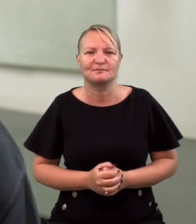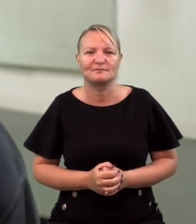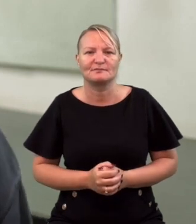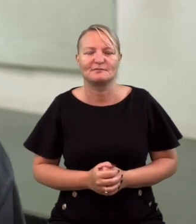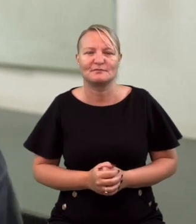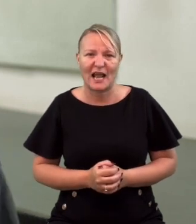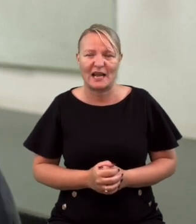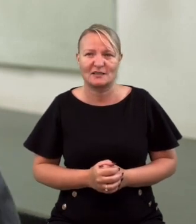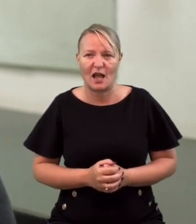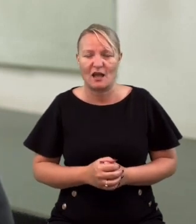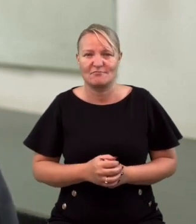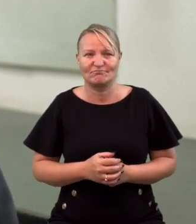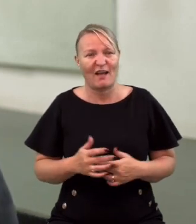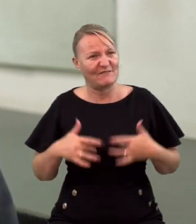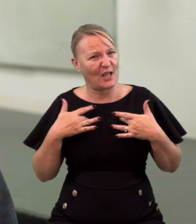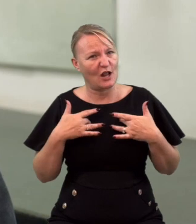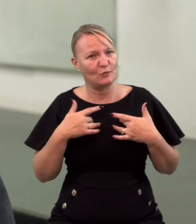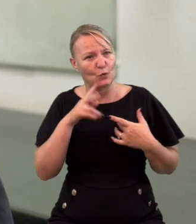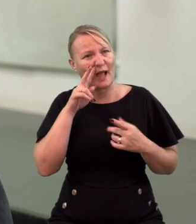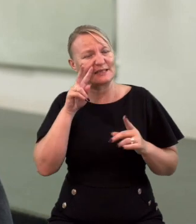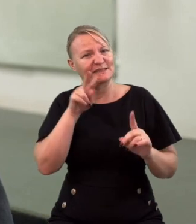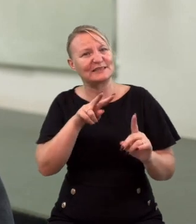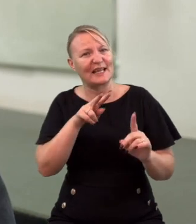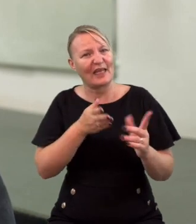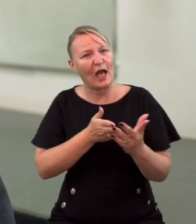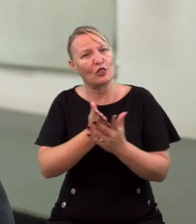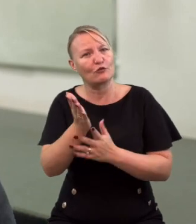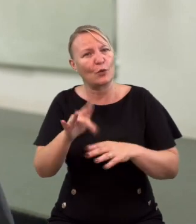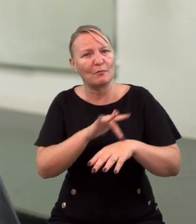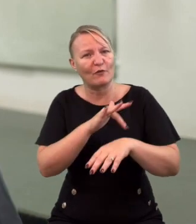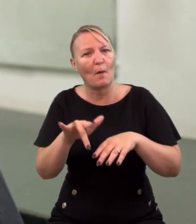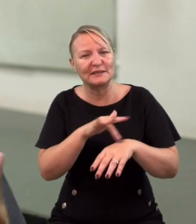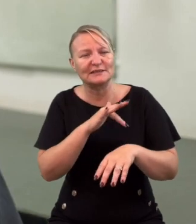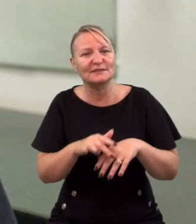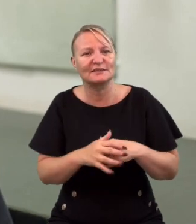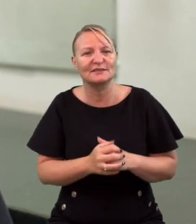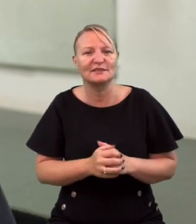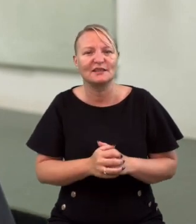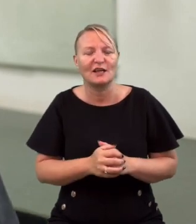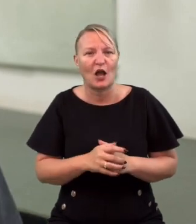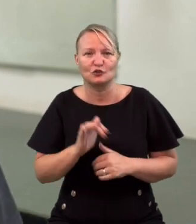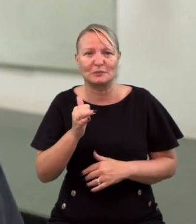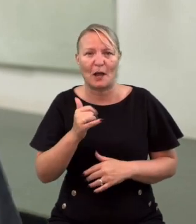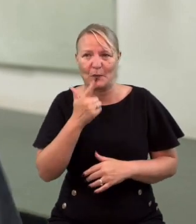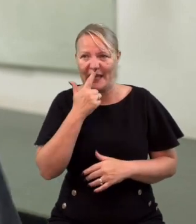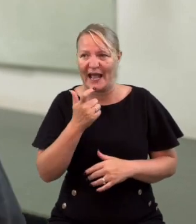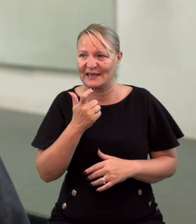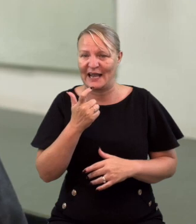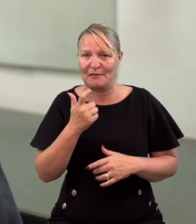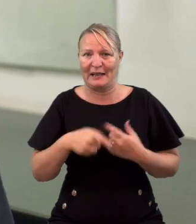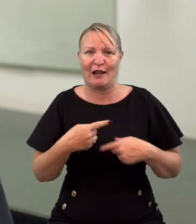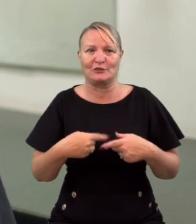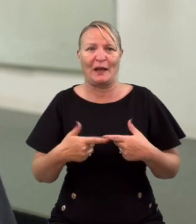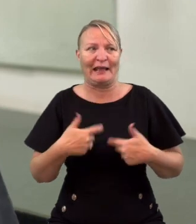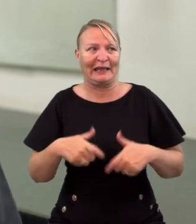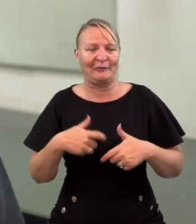And I feel like that's shown through just how much, I think, even on stage we get kind of carried away with our